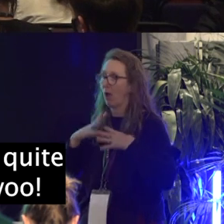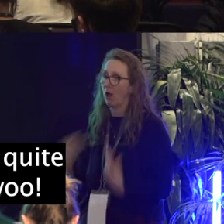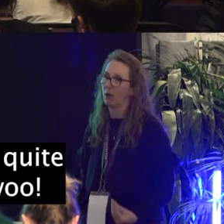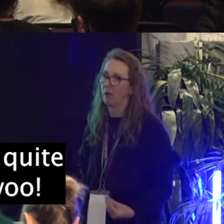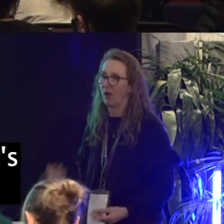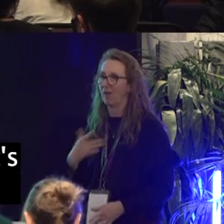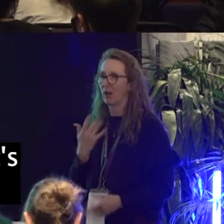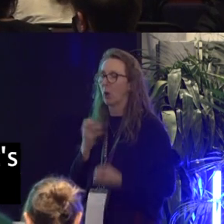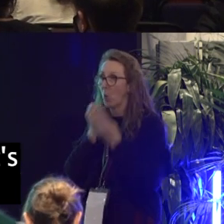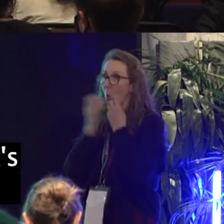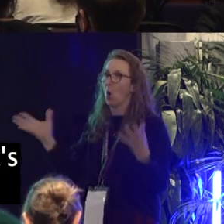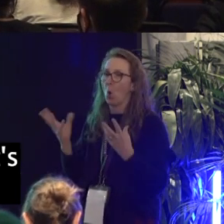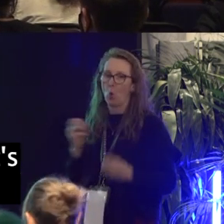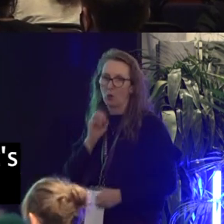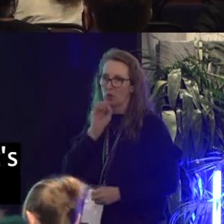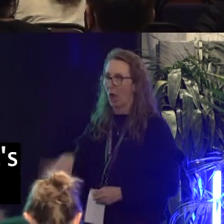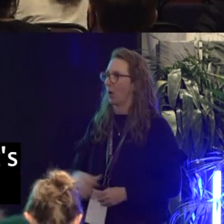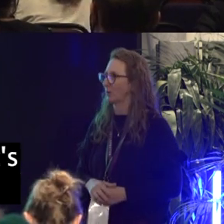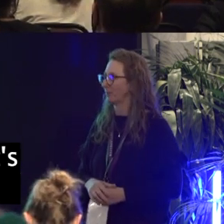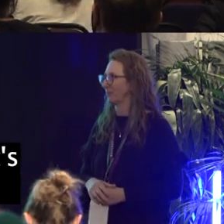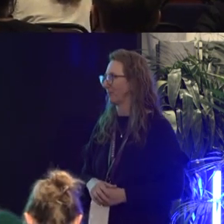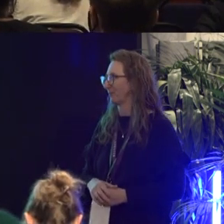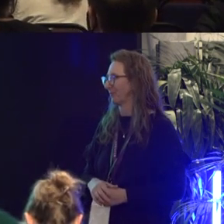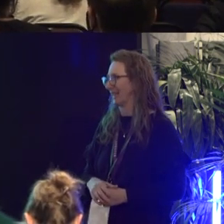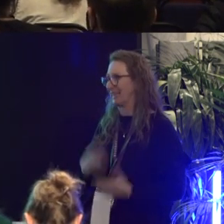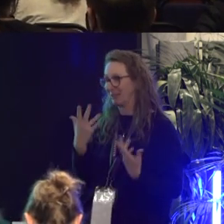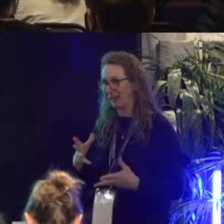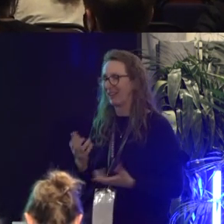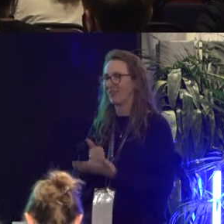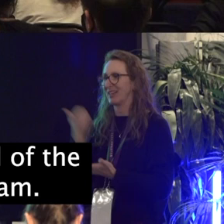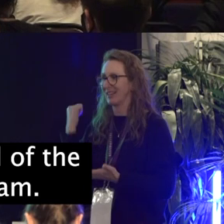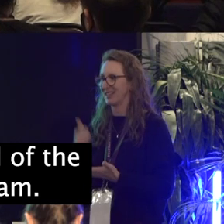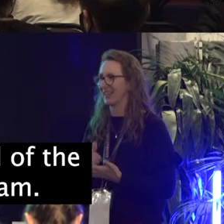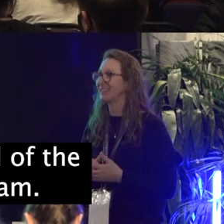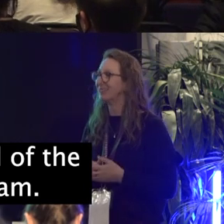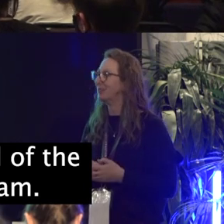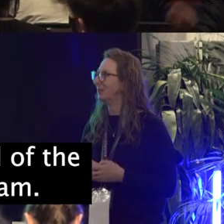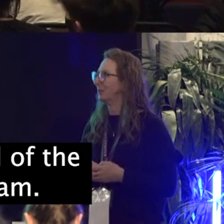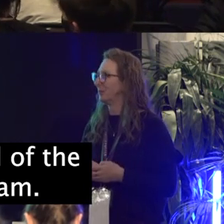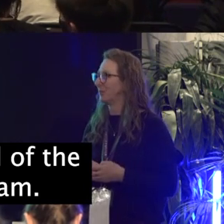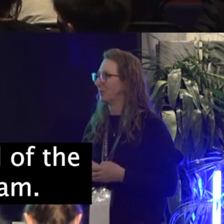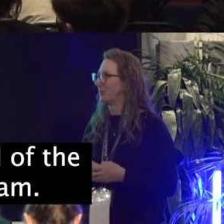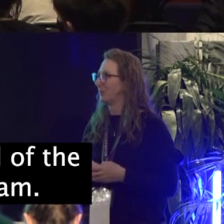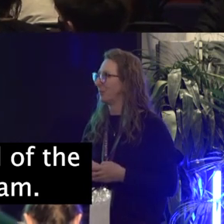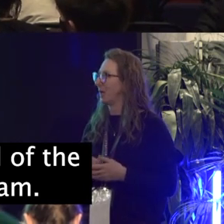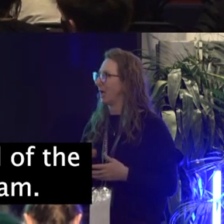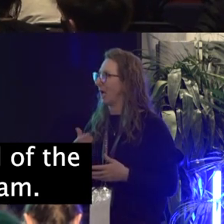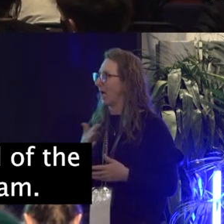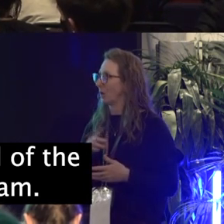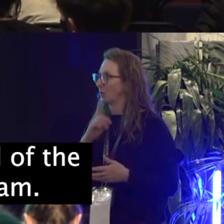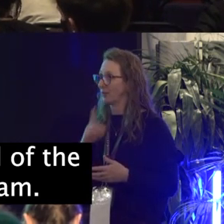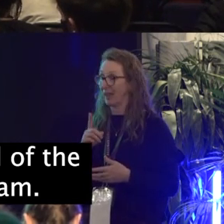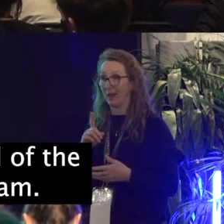going, woo! Do you feel like going, woo? It's been great. It's been amazing. And I want to say, this is